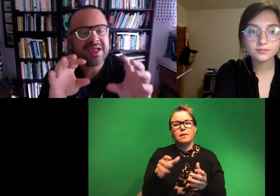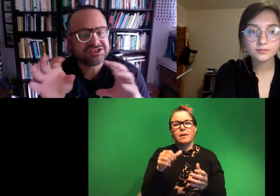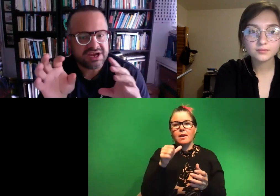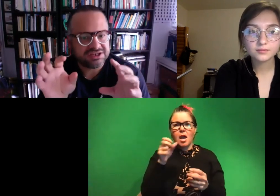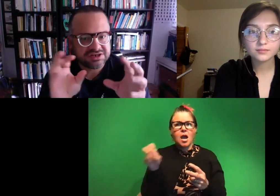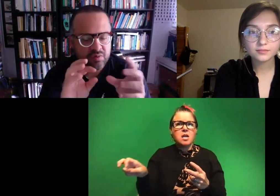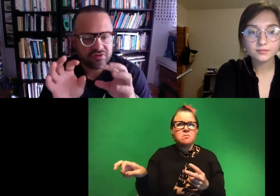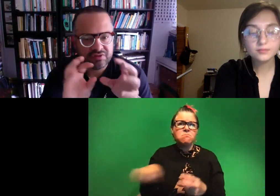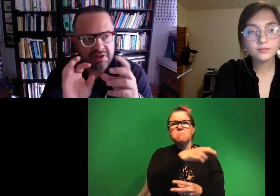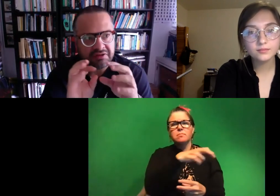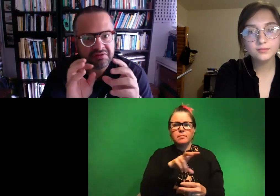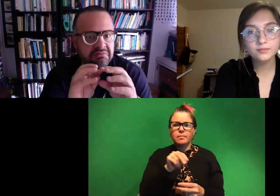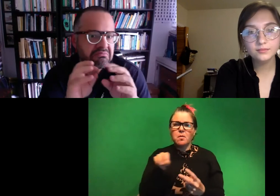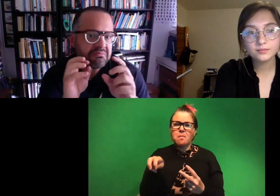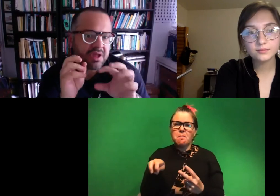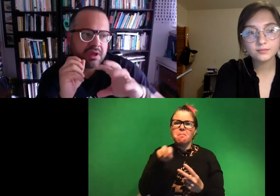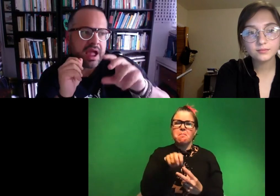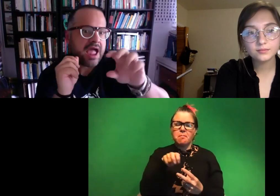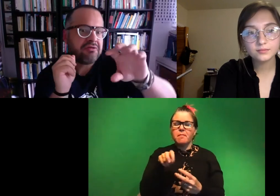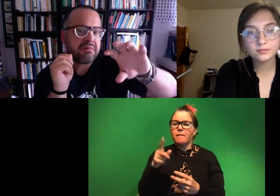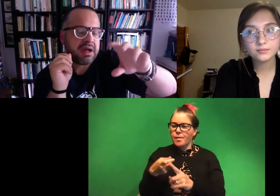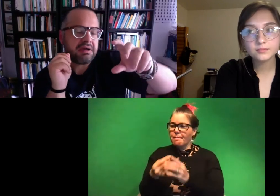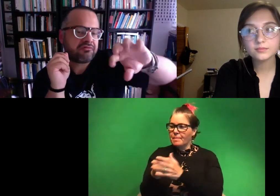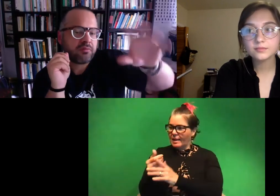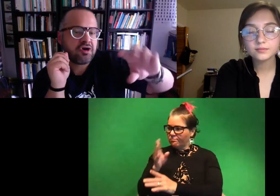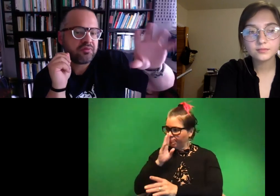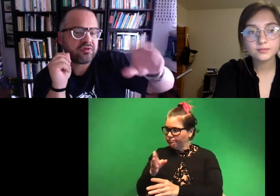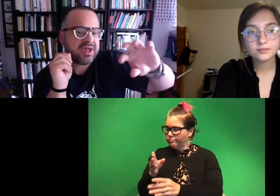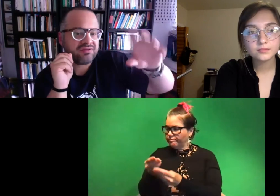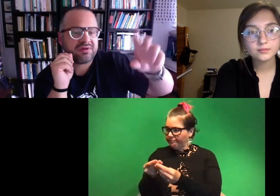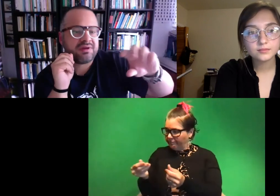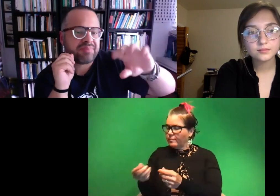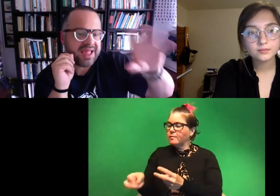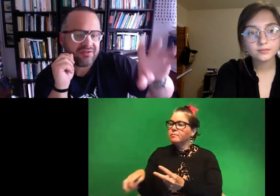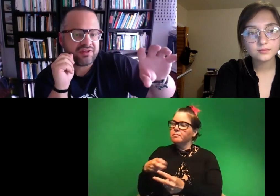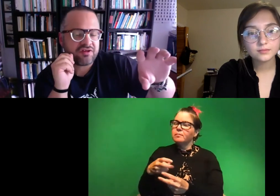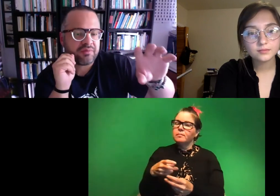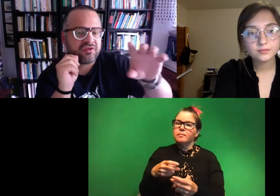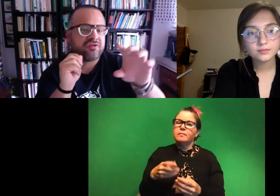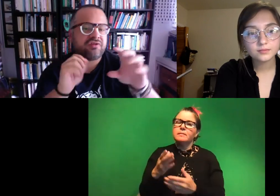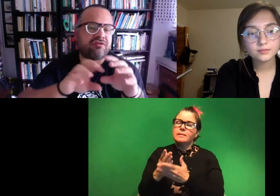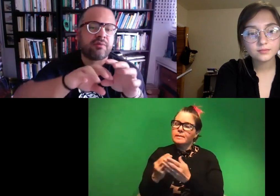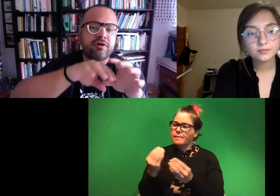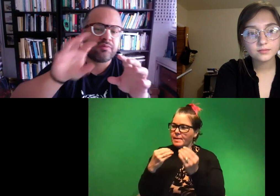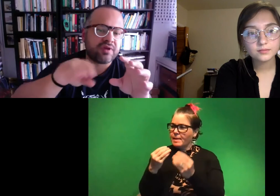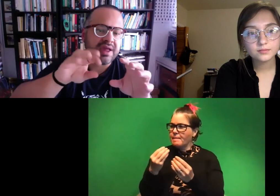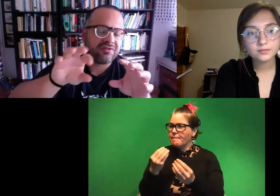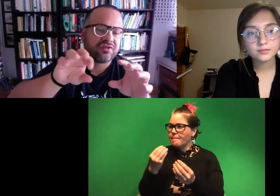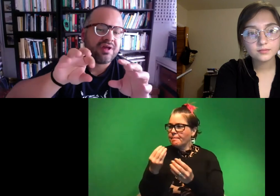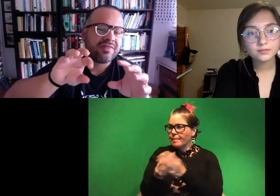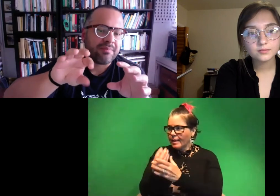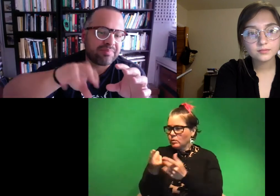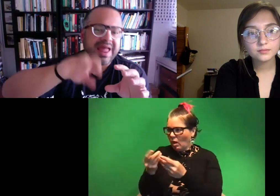a big change. It was like some groups eat plants in decomposition, and some groups